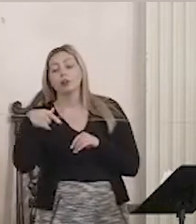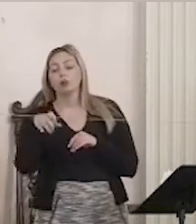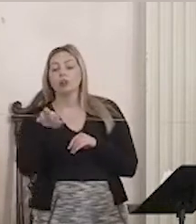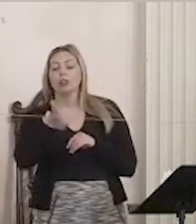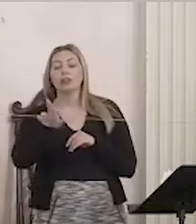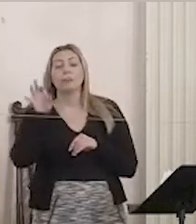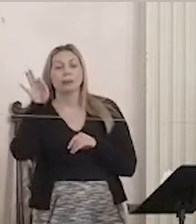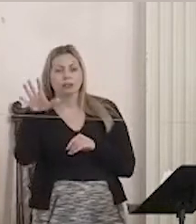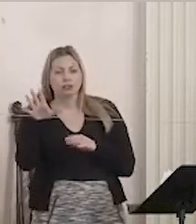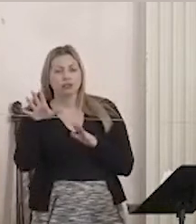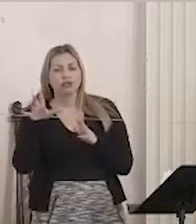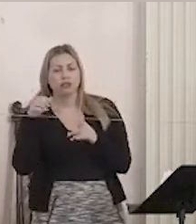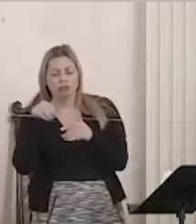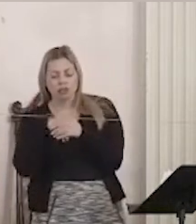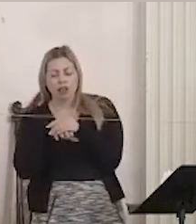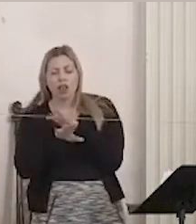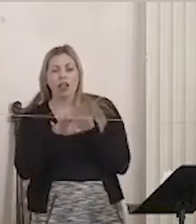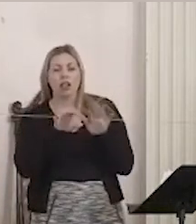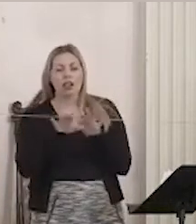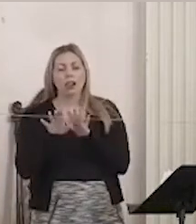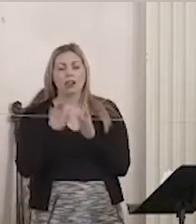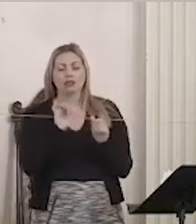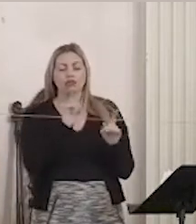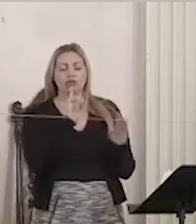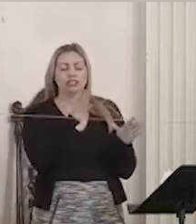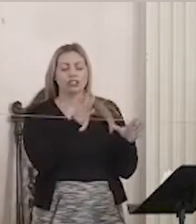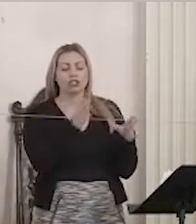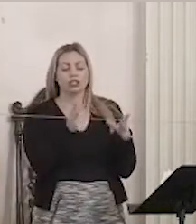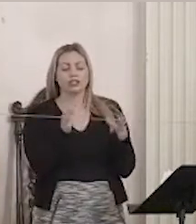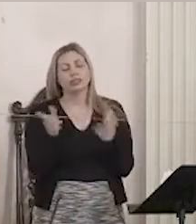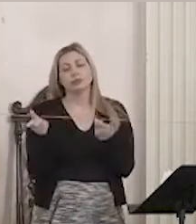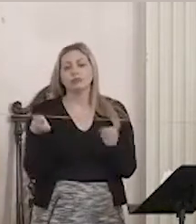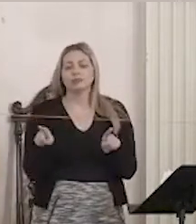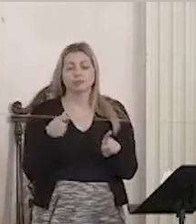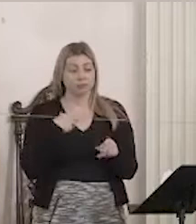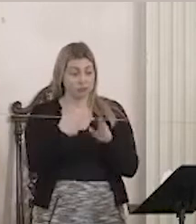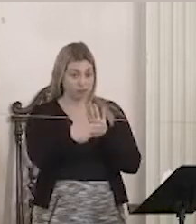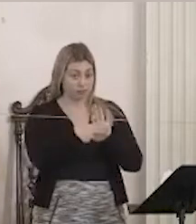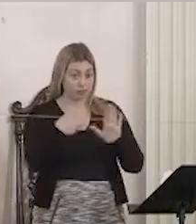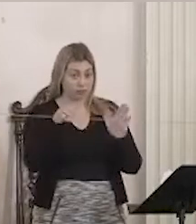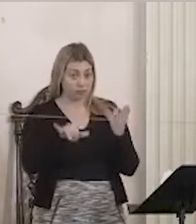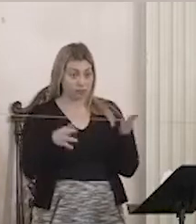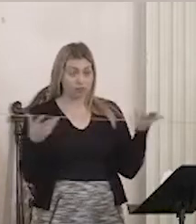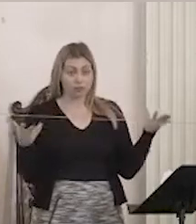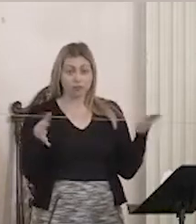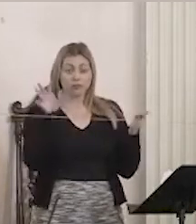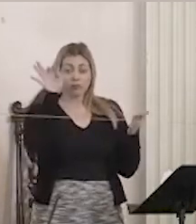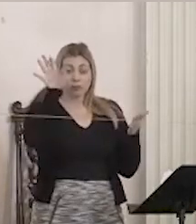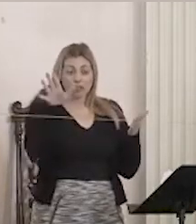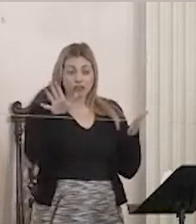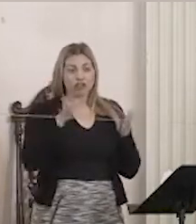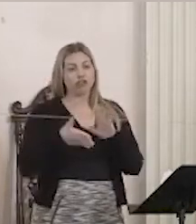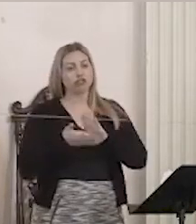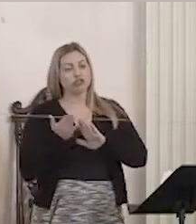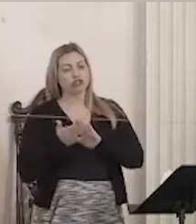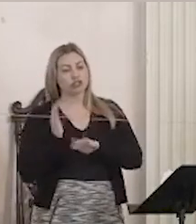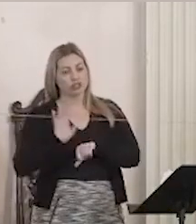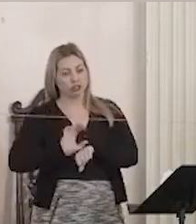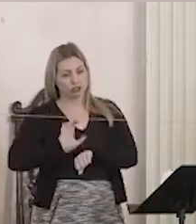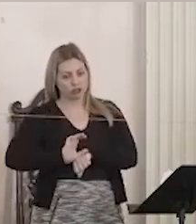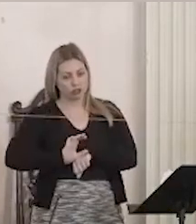a shift began to happen, which I characterize as this. The minister runs the